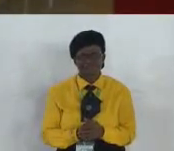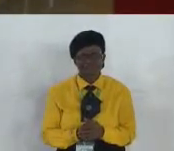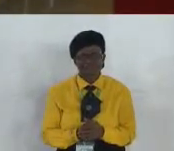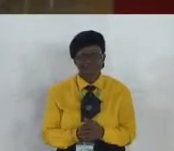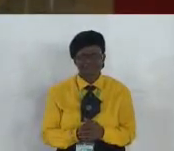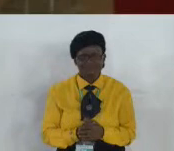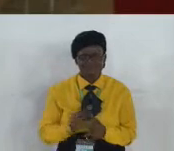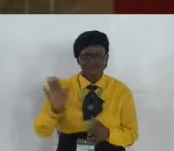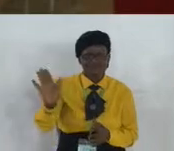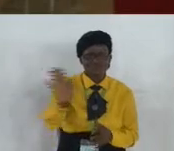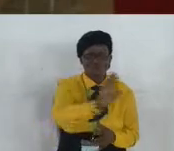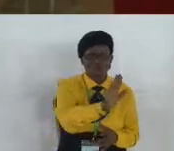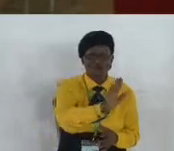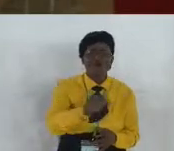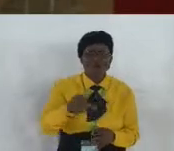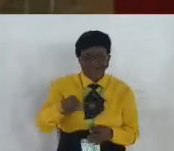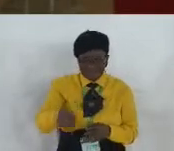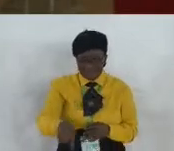Your legs